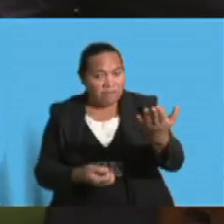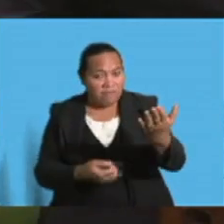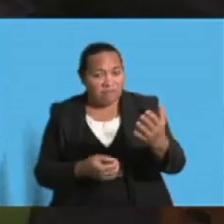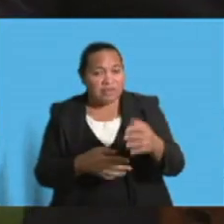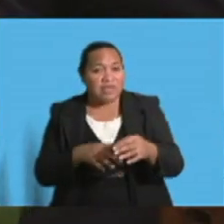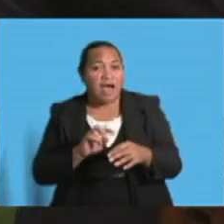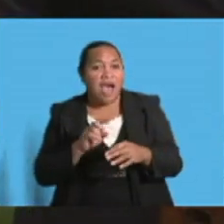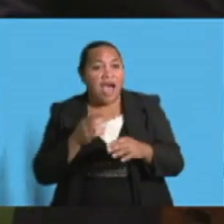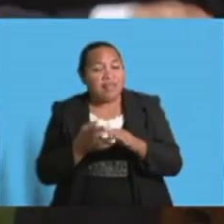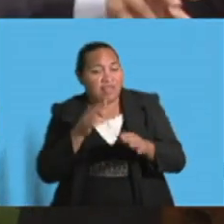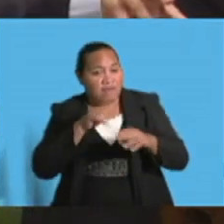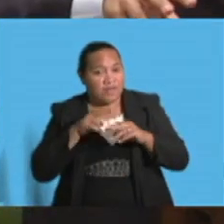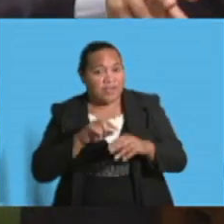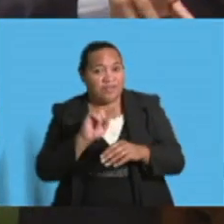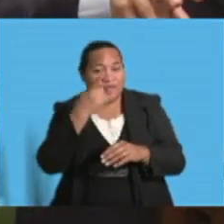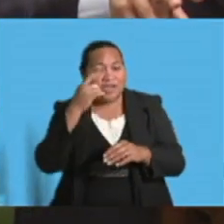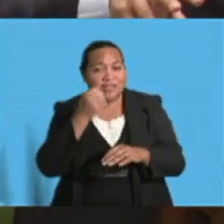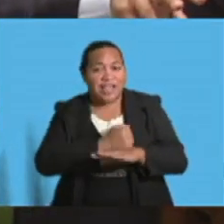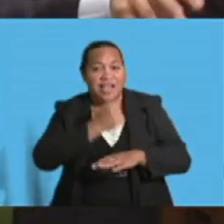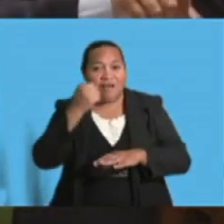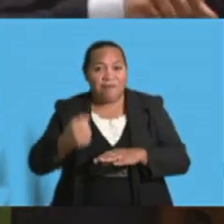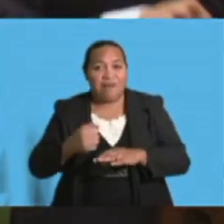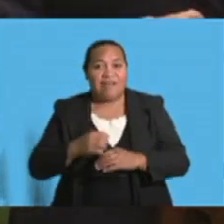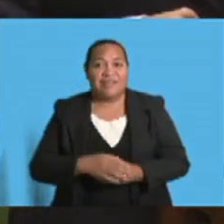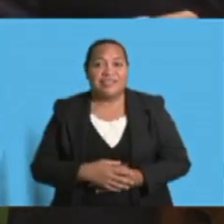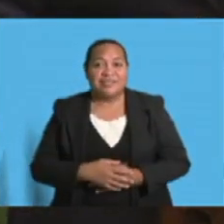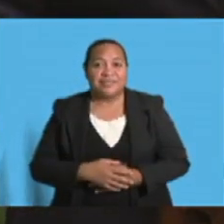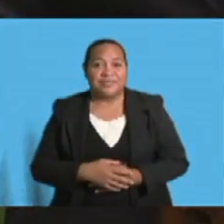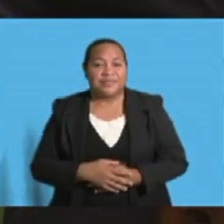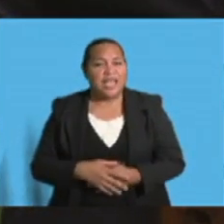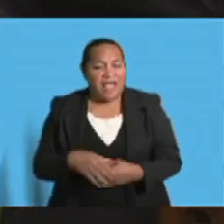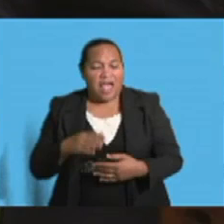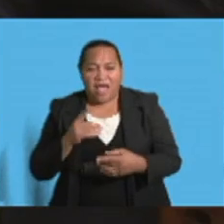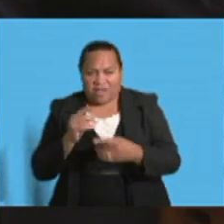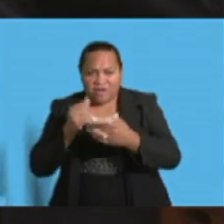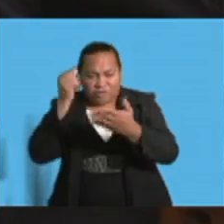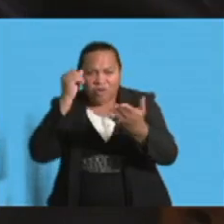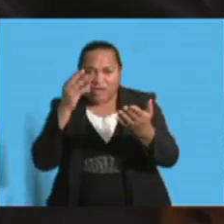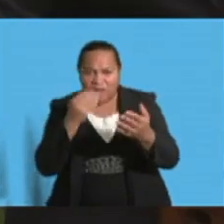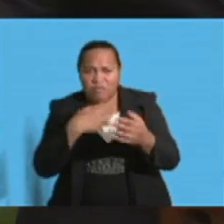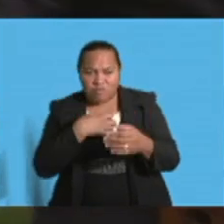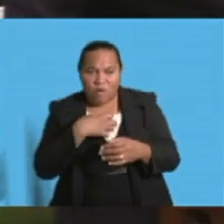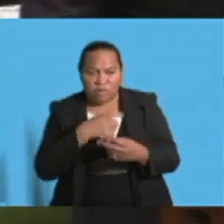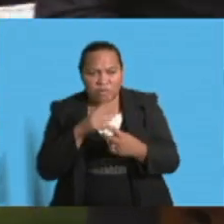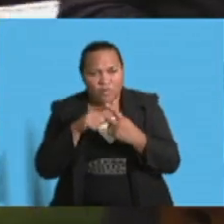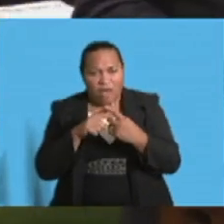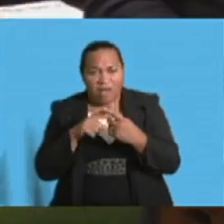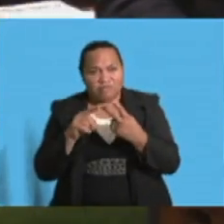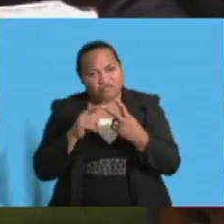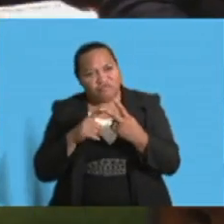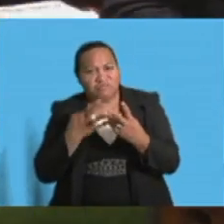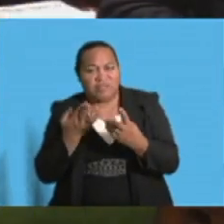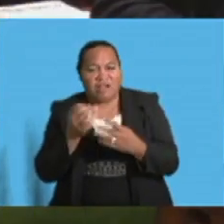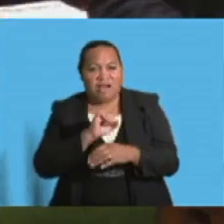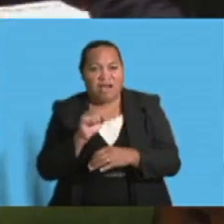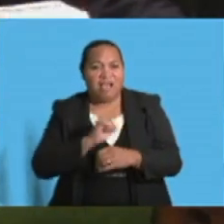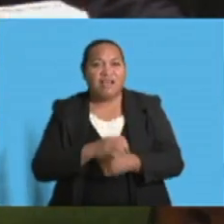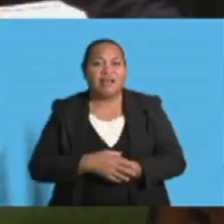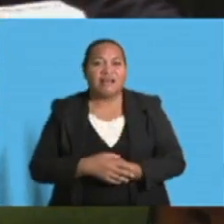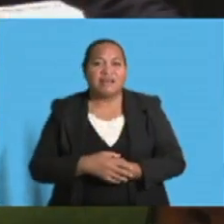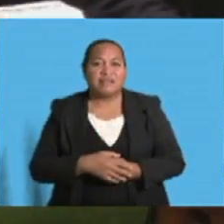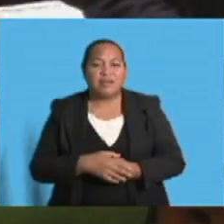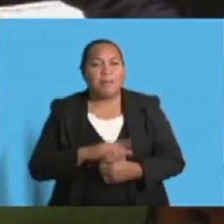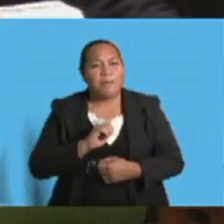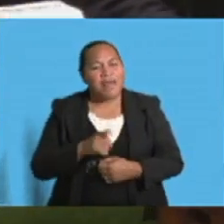First Government. I wouldn't be surprised some of them more than one car. Madam Speaker, but what they're proposing is a very elitist